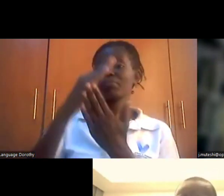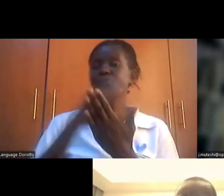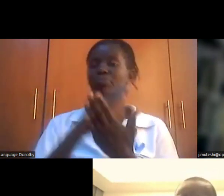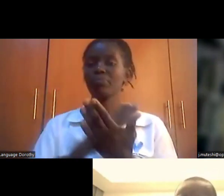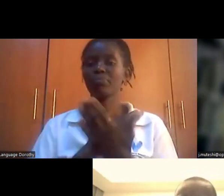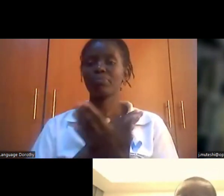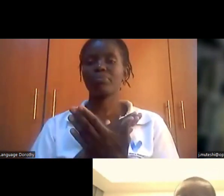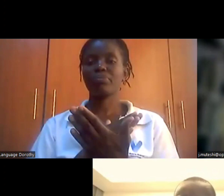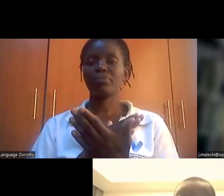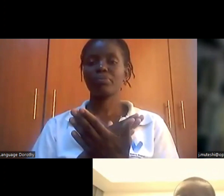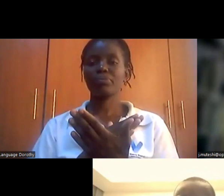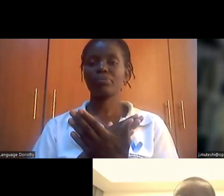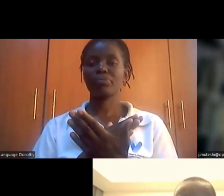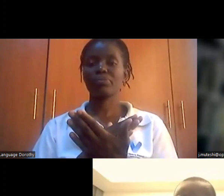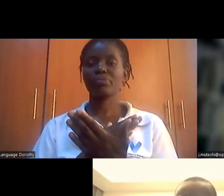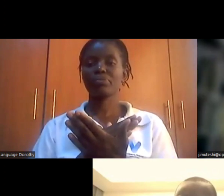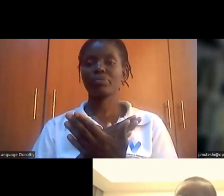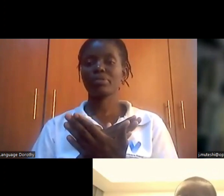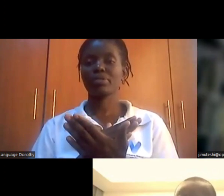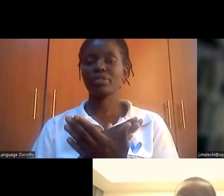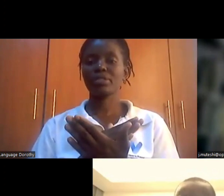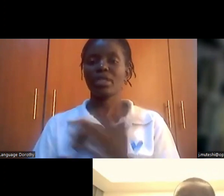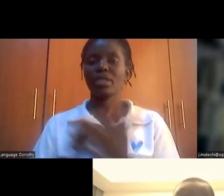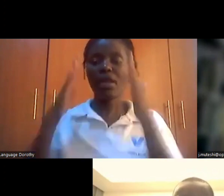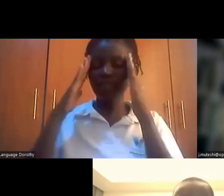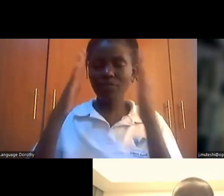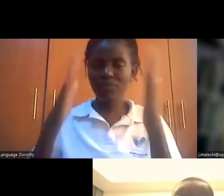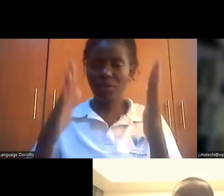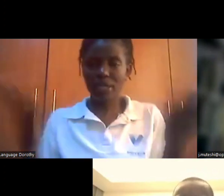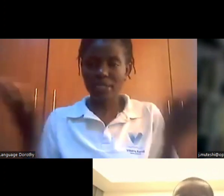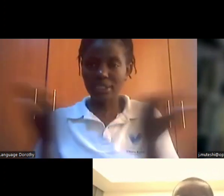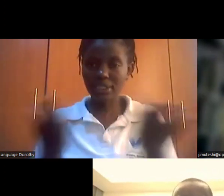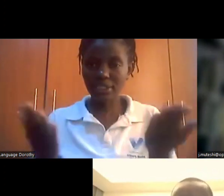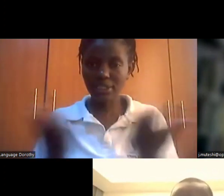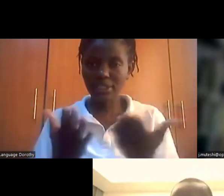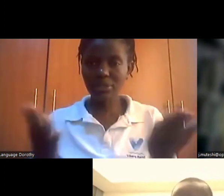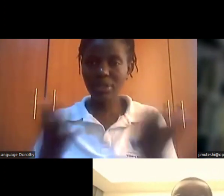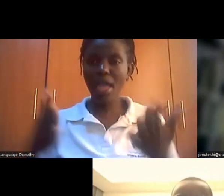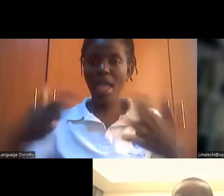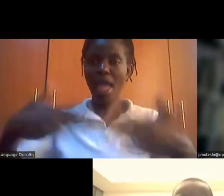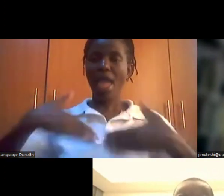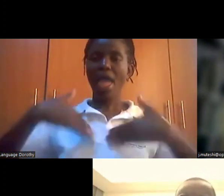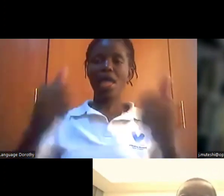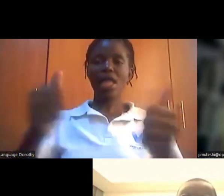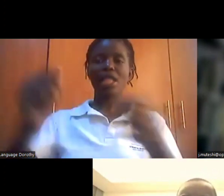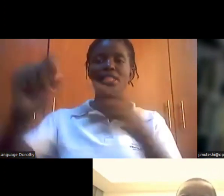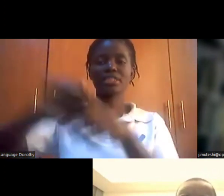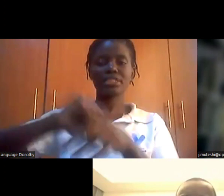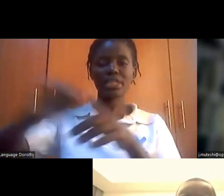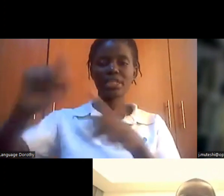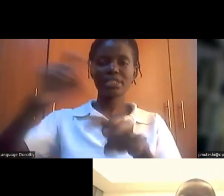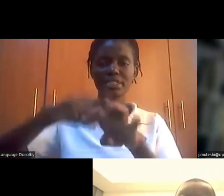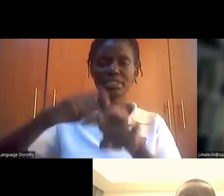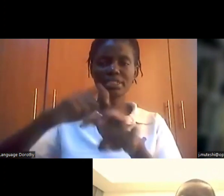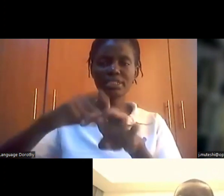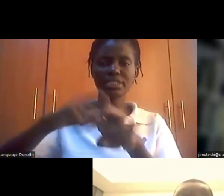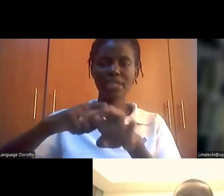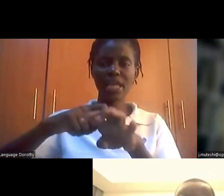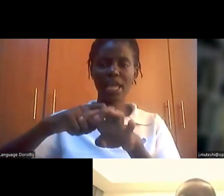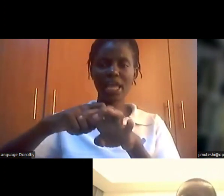ARM program, we targeted the health trainees who, once they qualify, they are going to